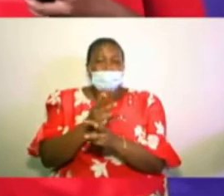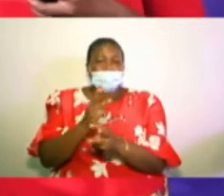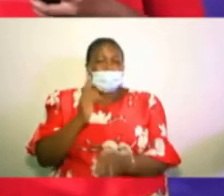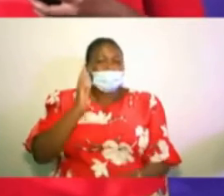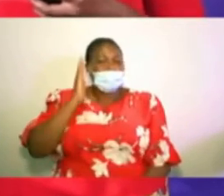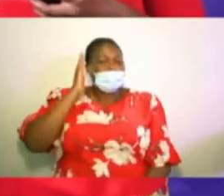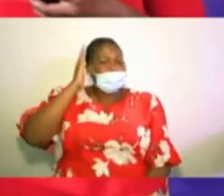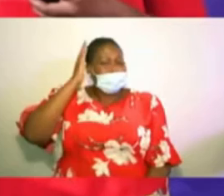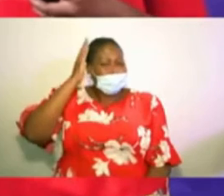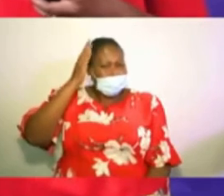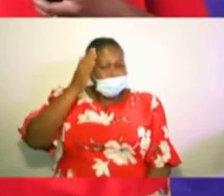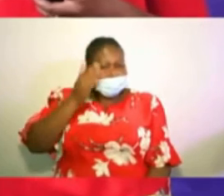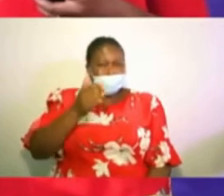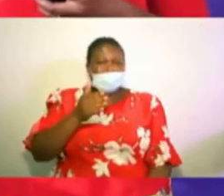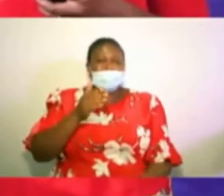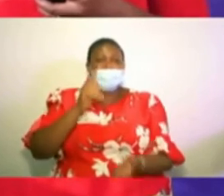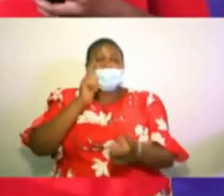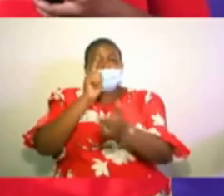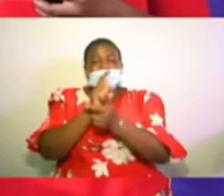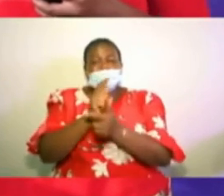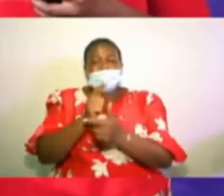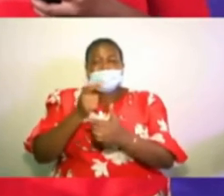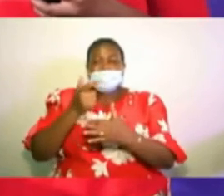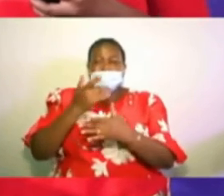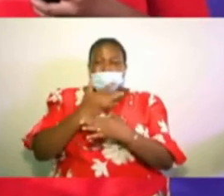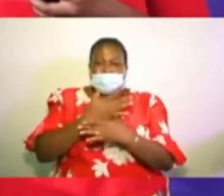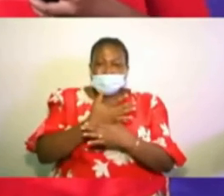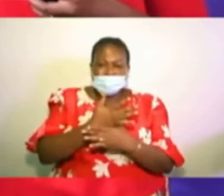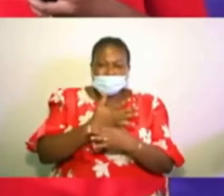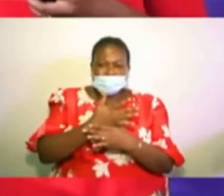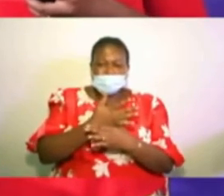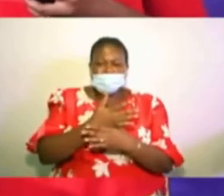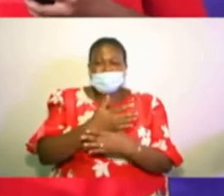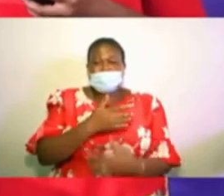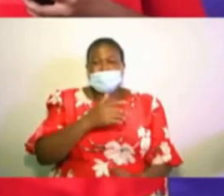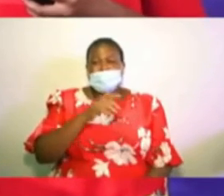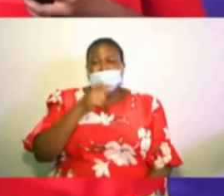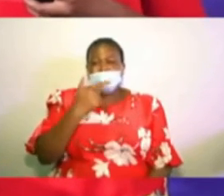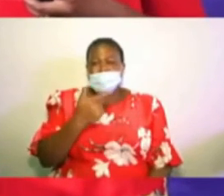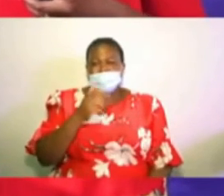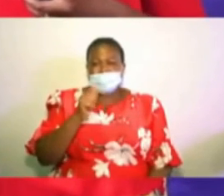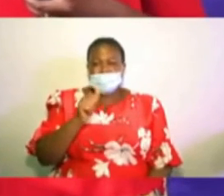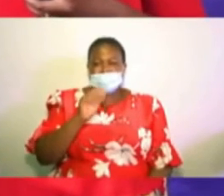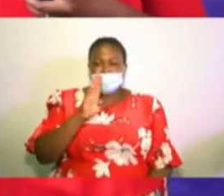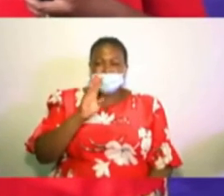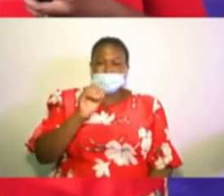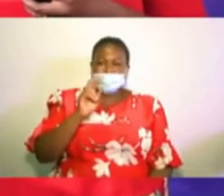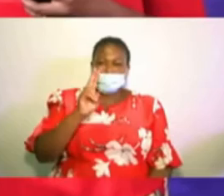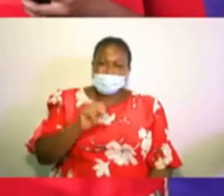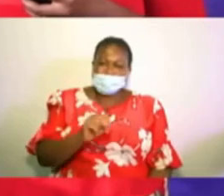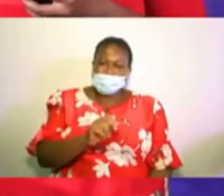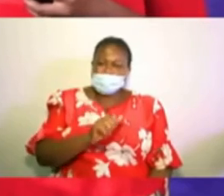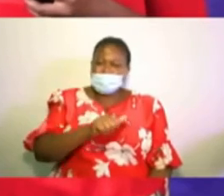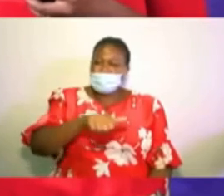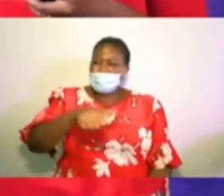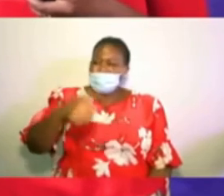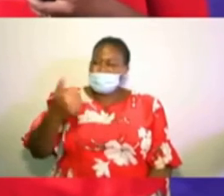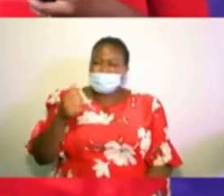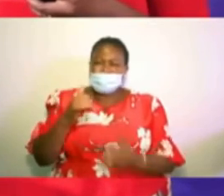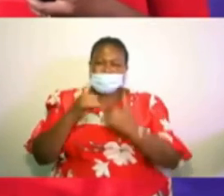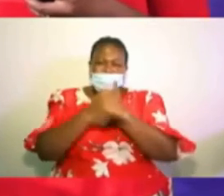them wherever they are, in Germany, in Gabon, in Honduras, in the kingdom of